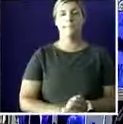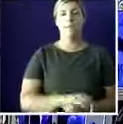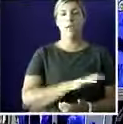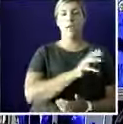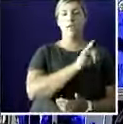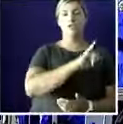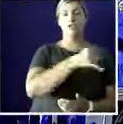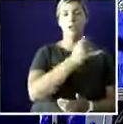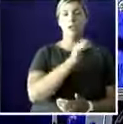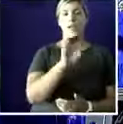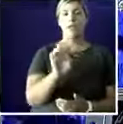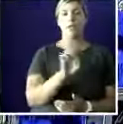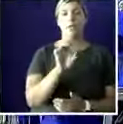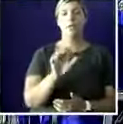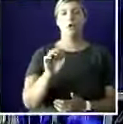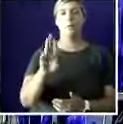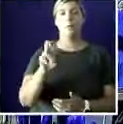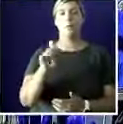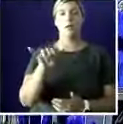Jacob Edward Dreyer.